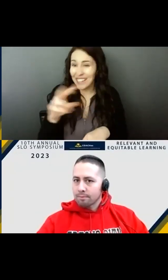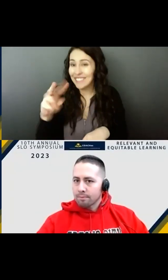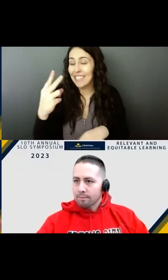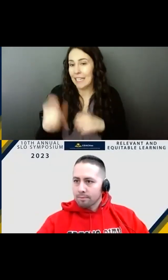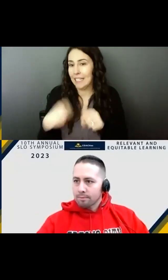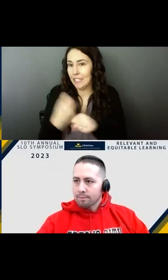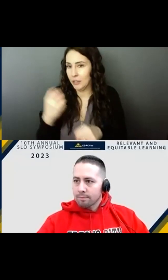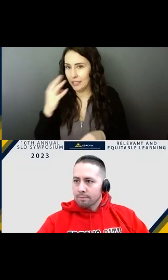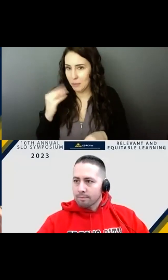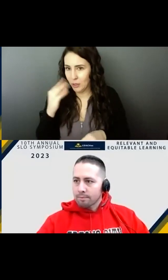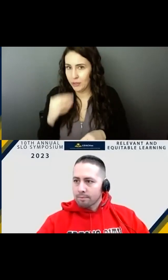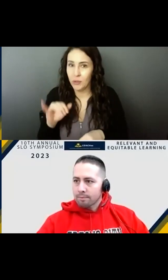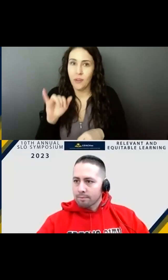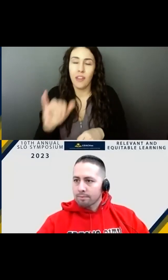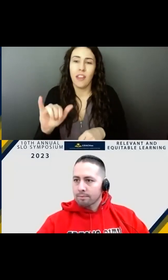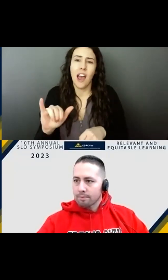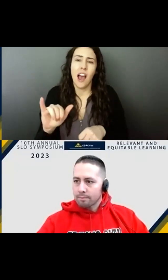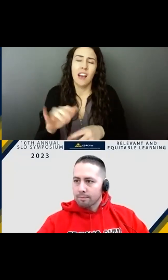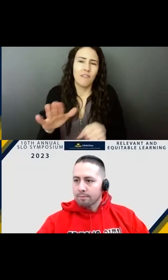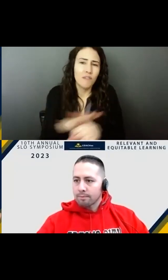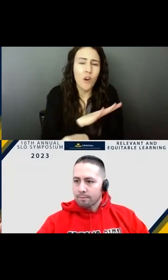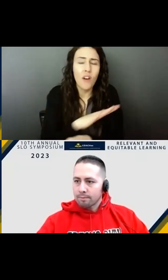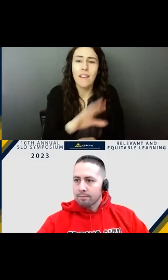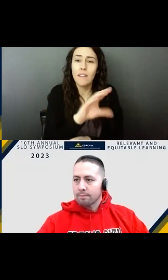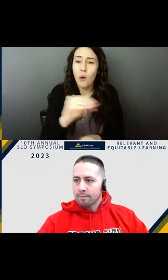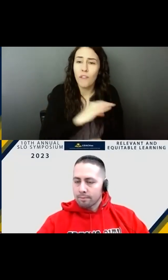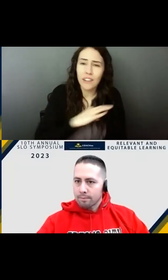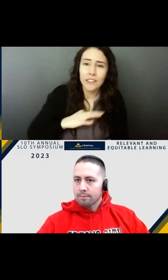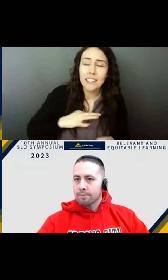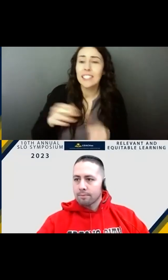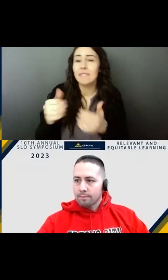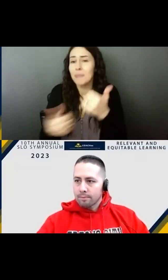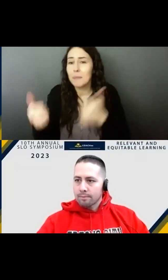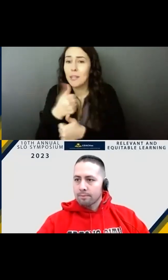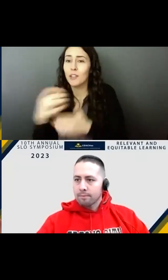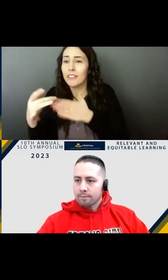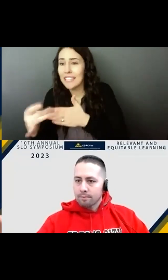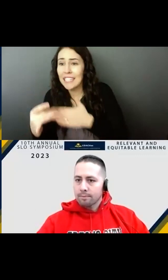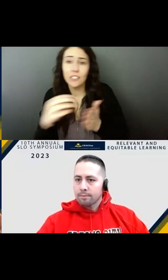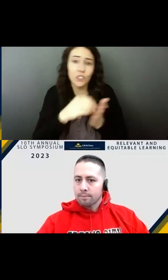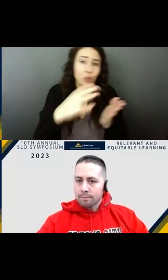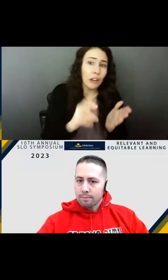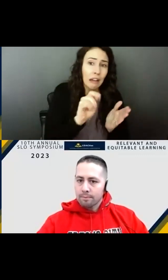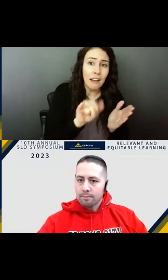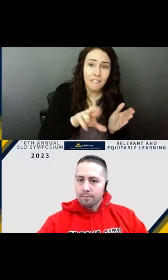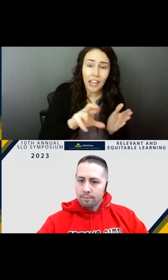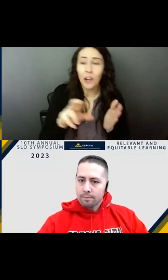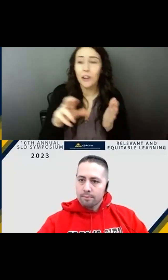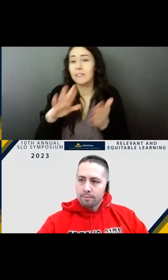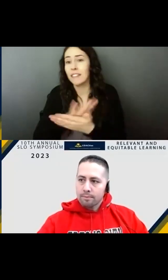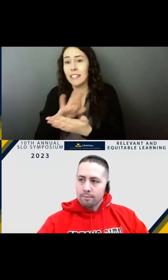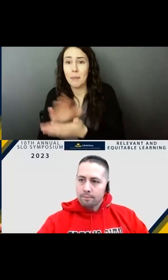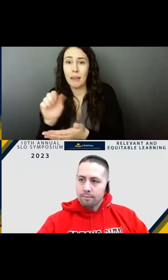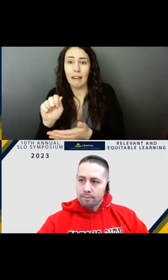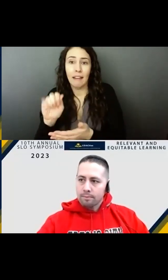that's all robust with co-faculty and administrator leads and student affairs and academic affairs. And so that's a big piece that we're